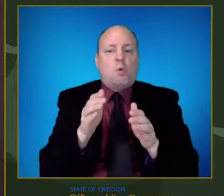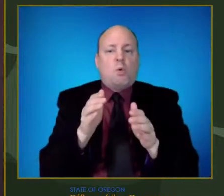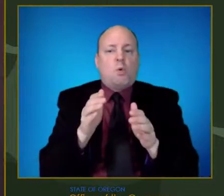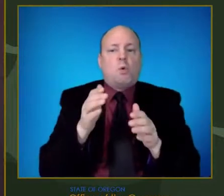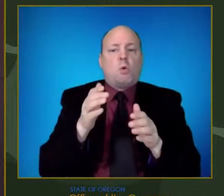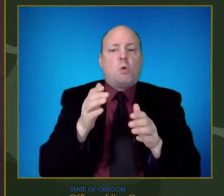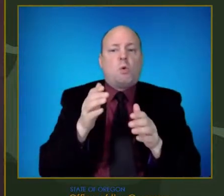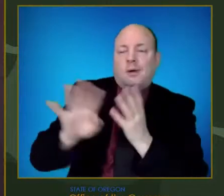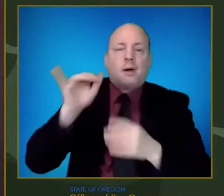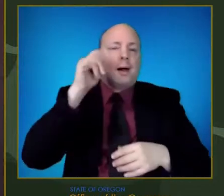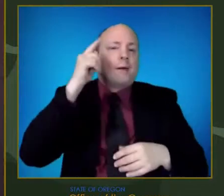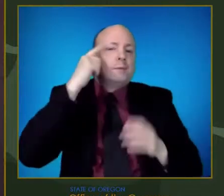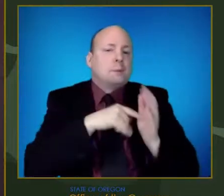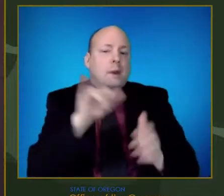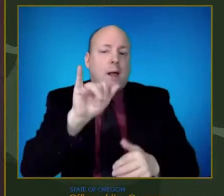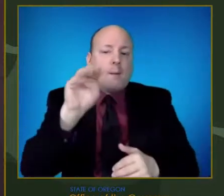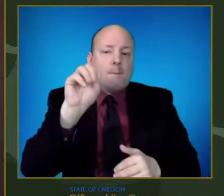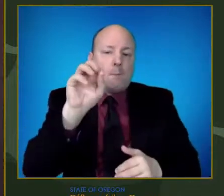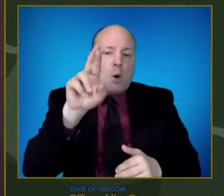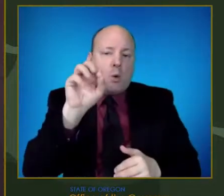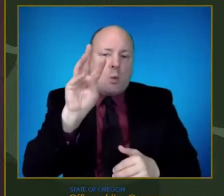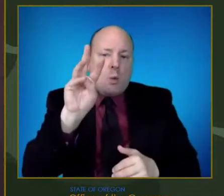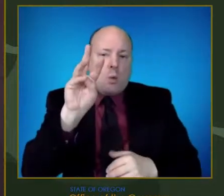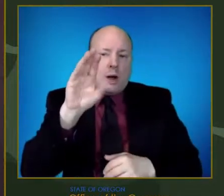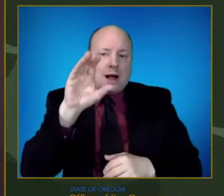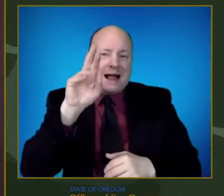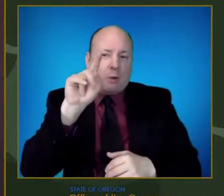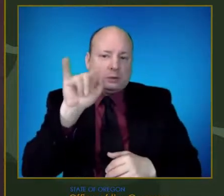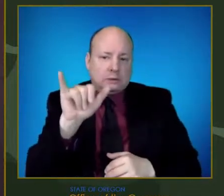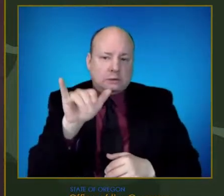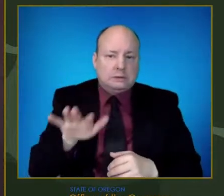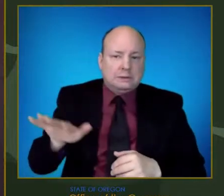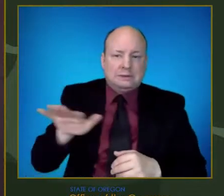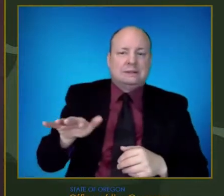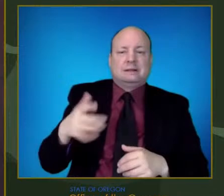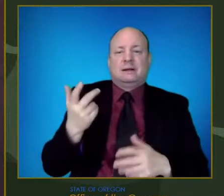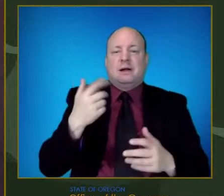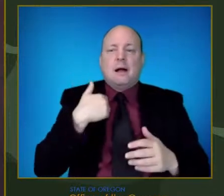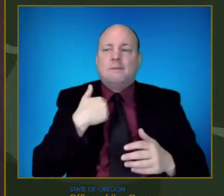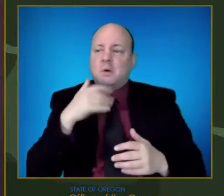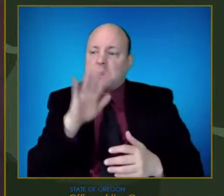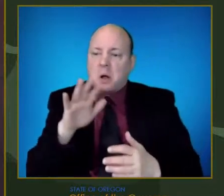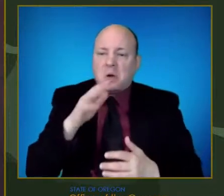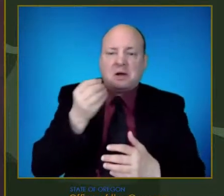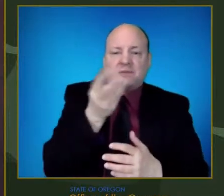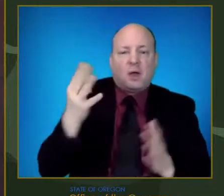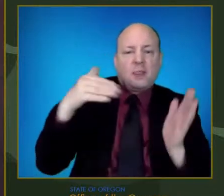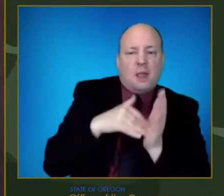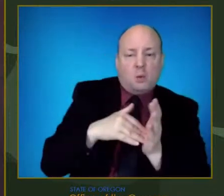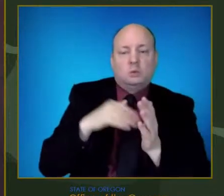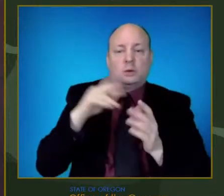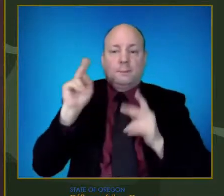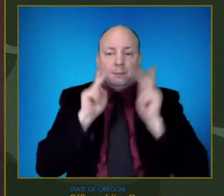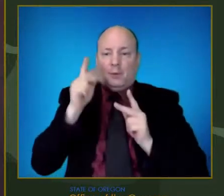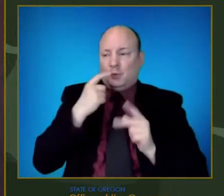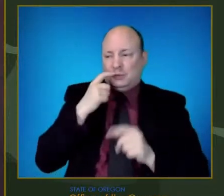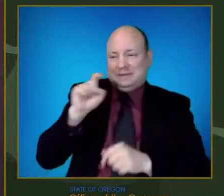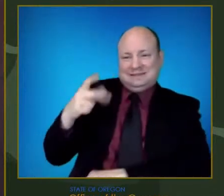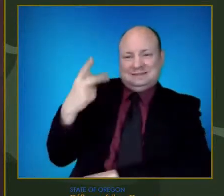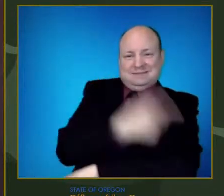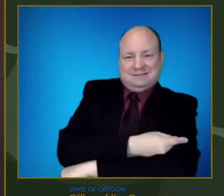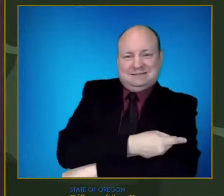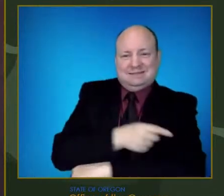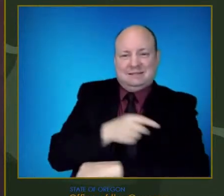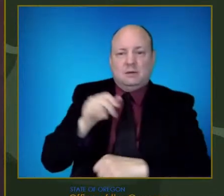days, and 1/4 of them identified as migrant seasonal farm workers. In the city of